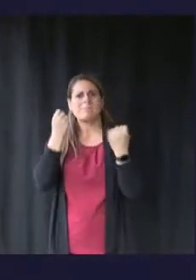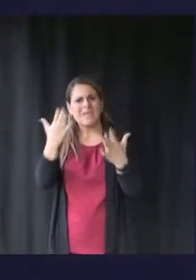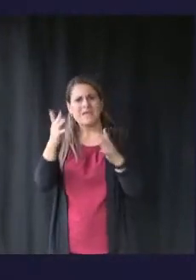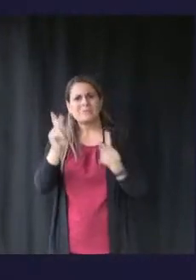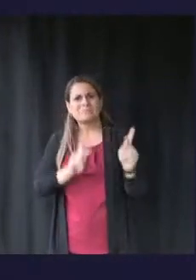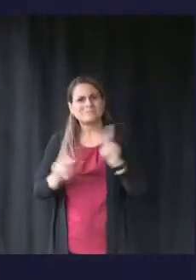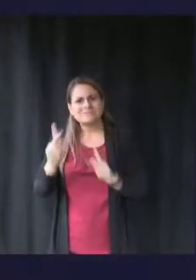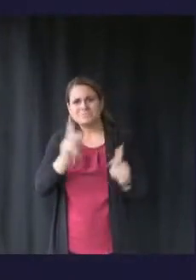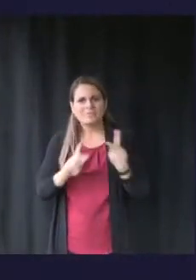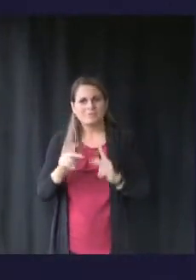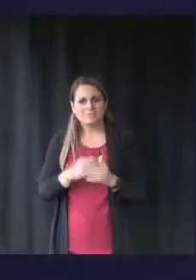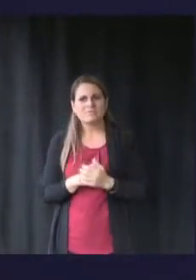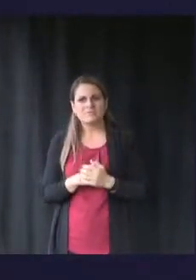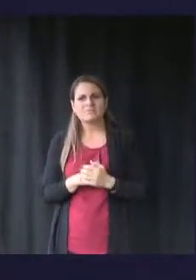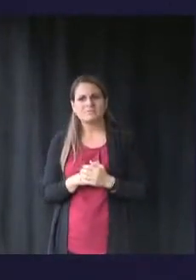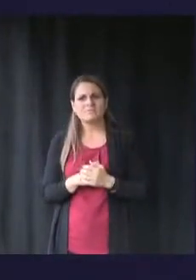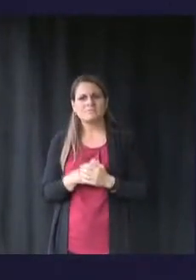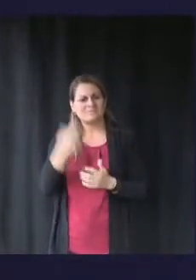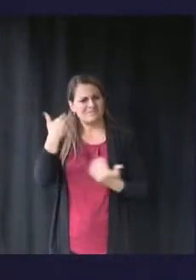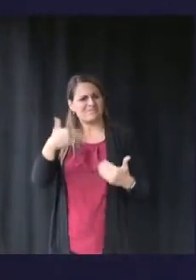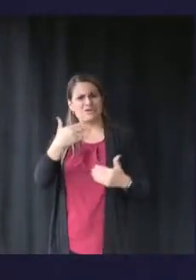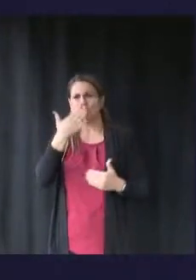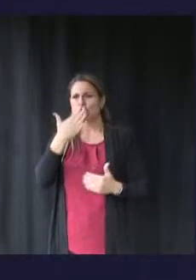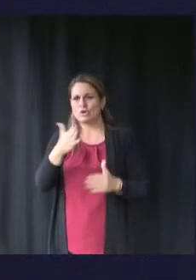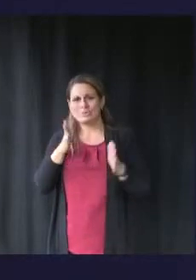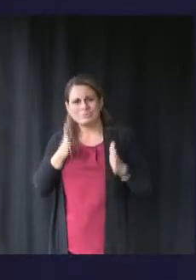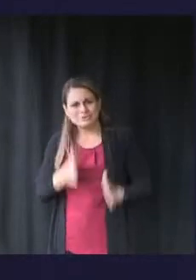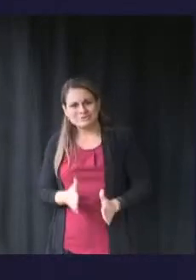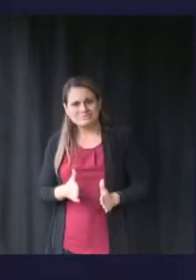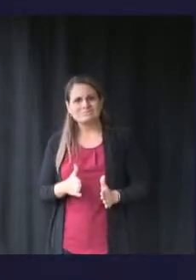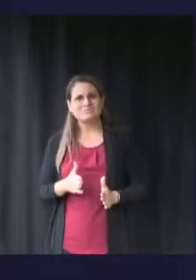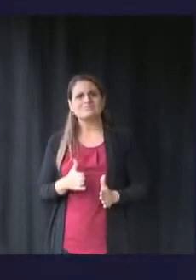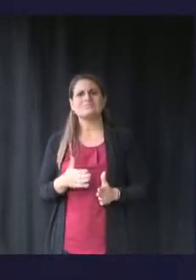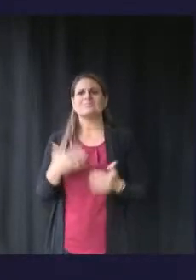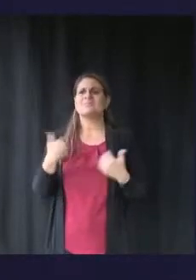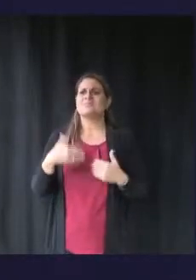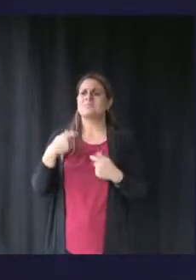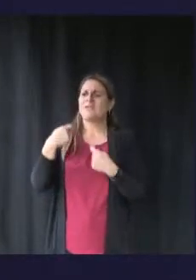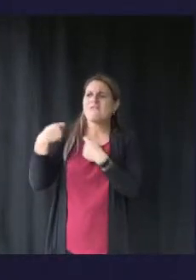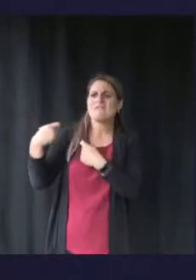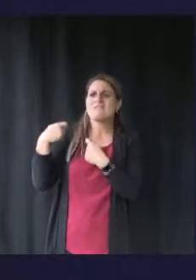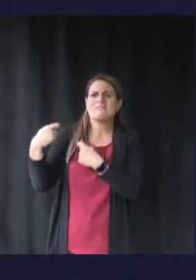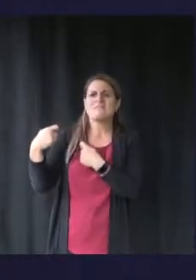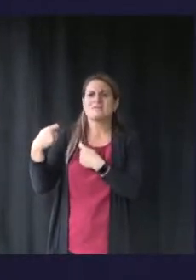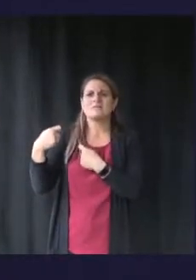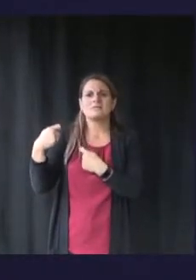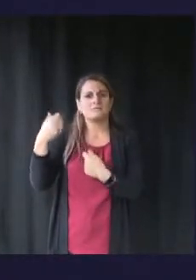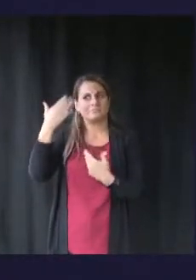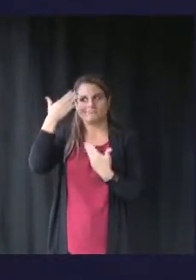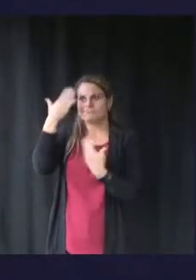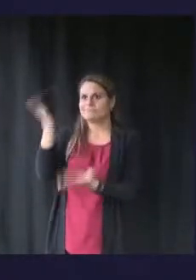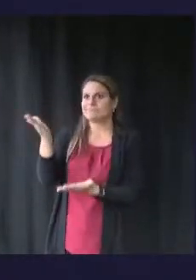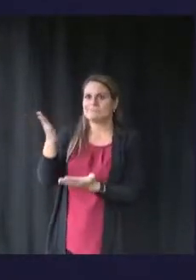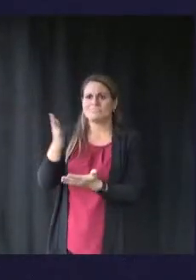thought themselves decent people rationalized that it really wasn't happening. We didn't know what was going on.